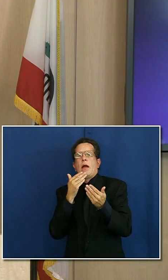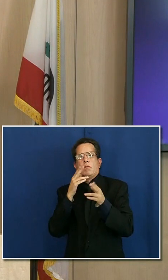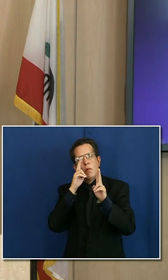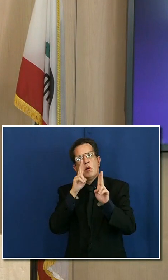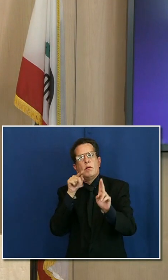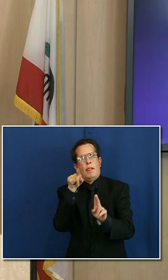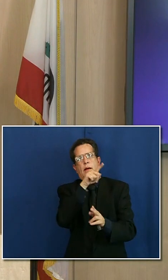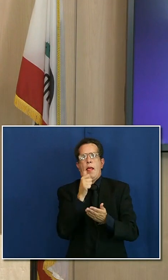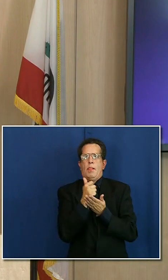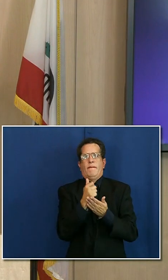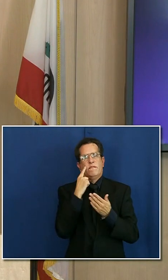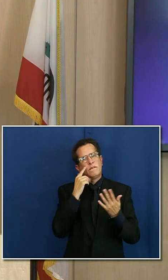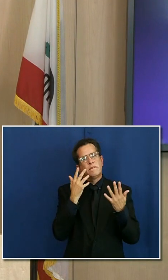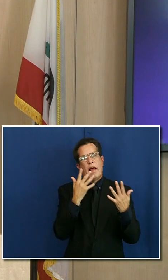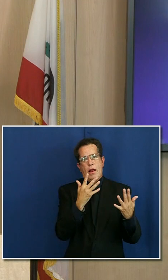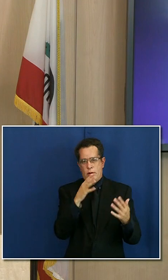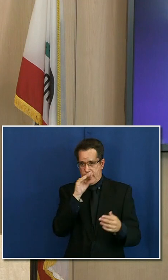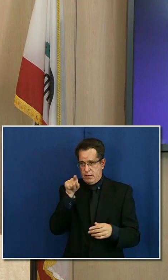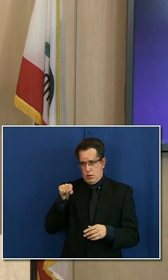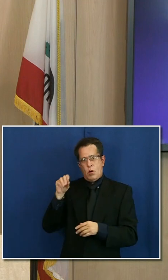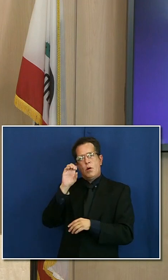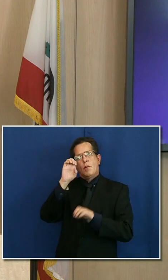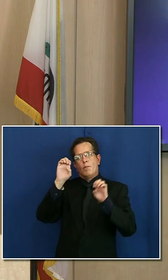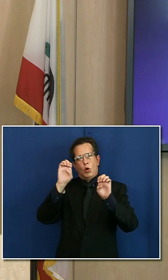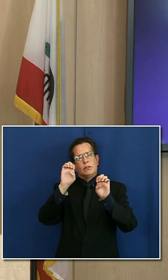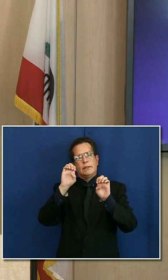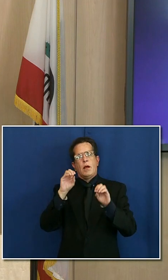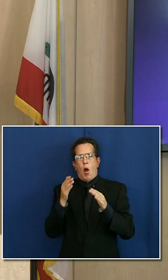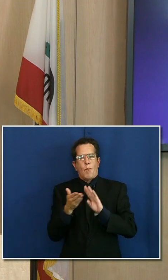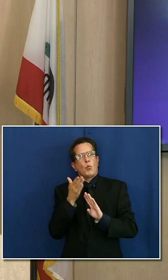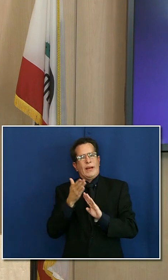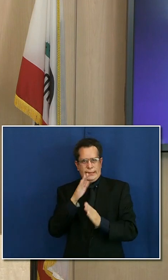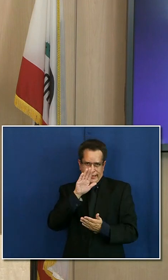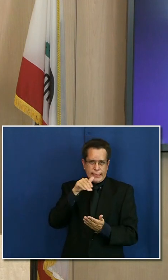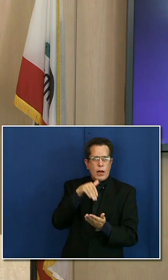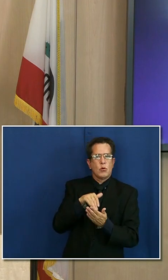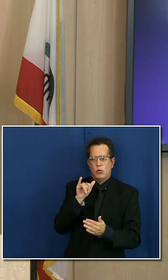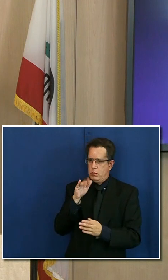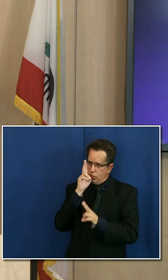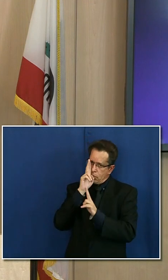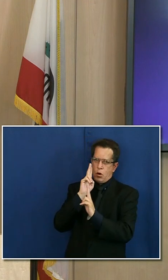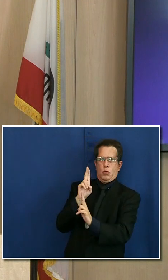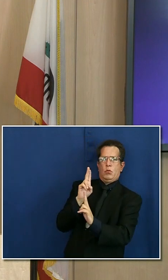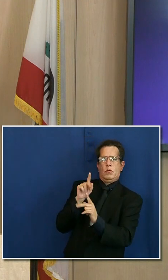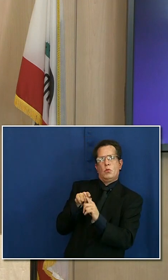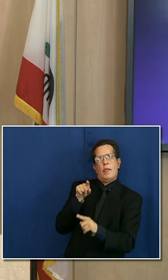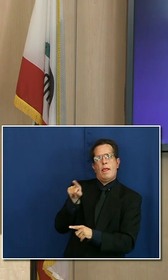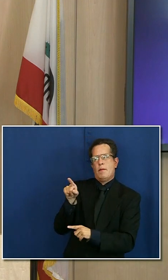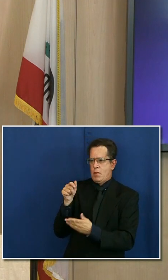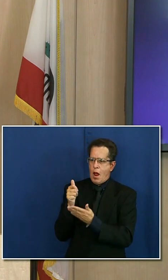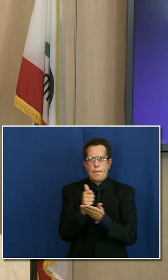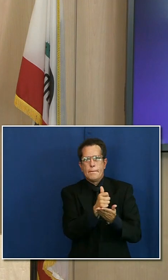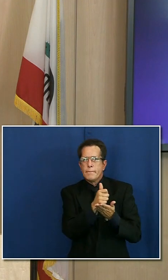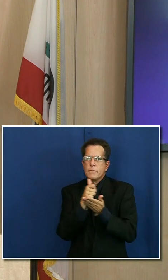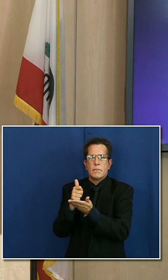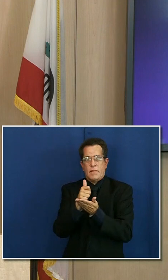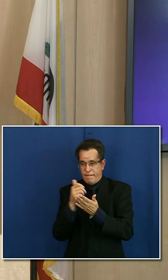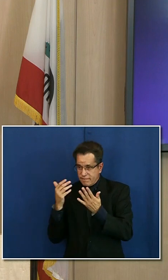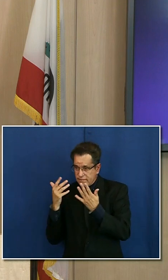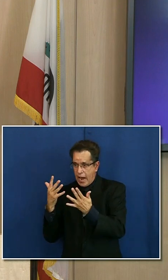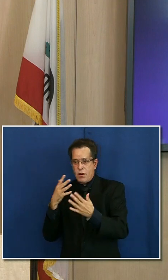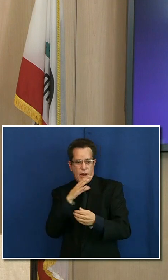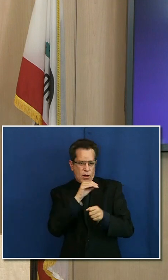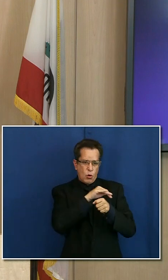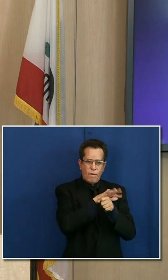with my appreciation to the staff at the Emergency Operations Center who continue to respond to the COVID-19 pandemic and the wildfire